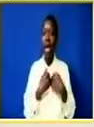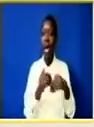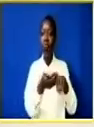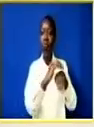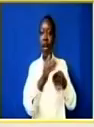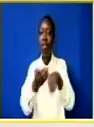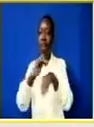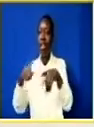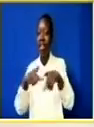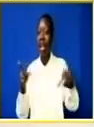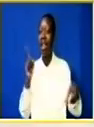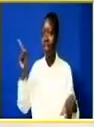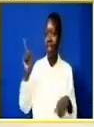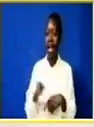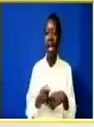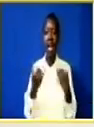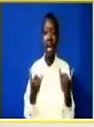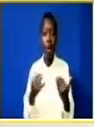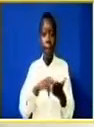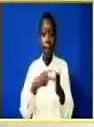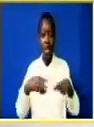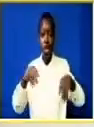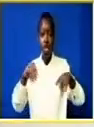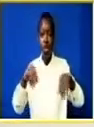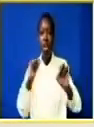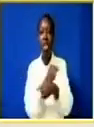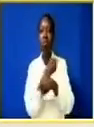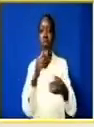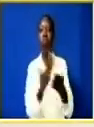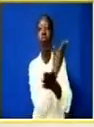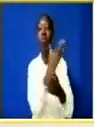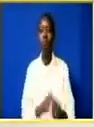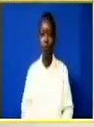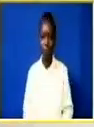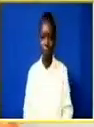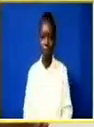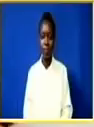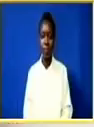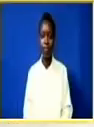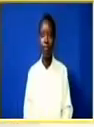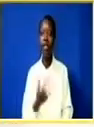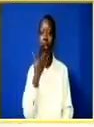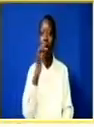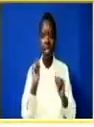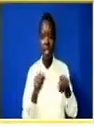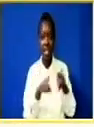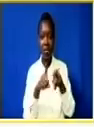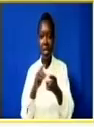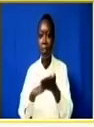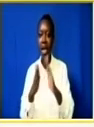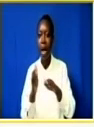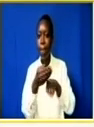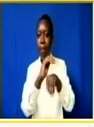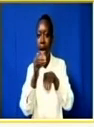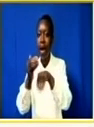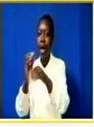going to be carried away? No. All right. So even the flowers can also be used as mm-hmm. the mm-hmm. cover crops. Yes. Another one, we